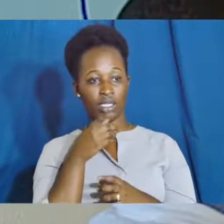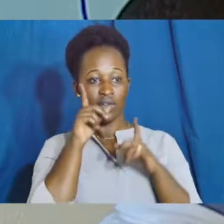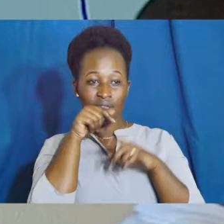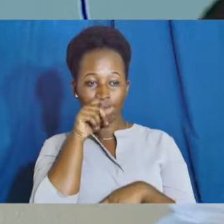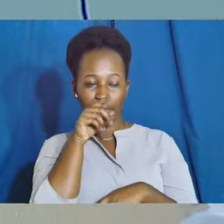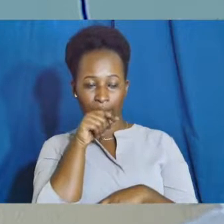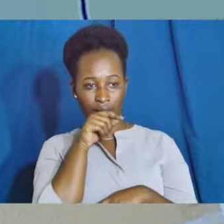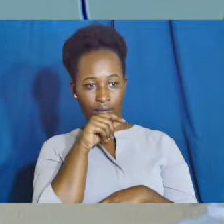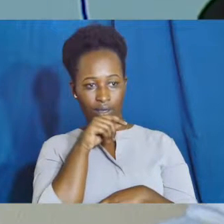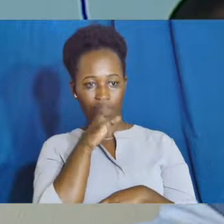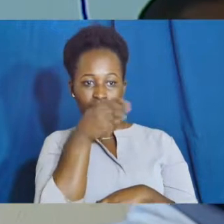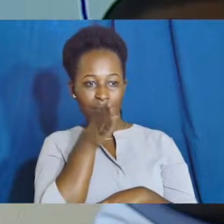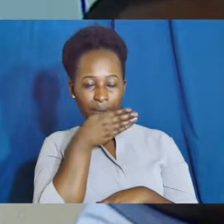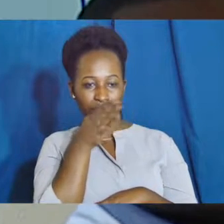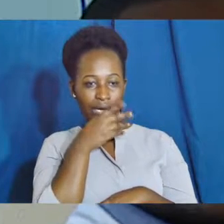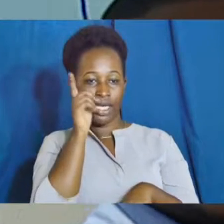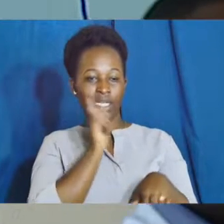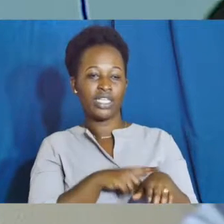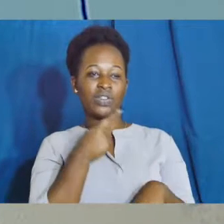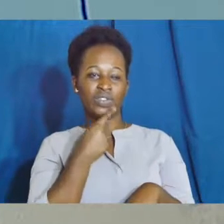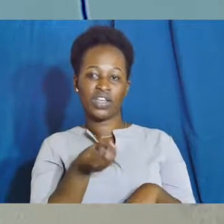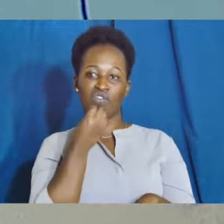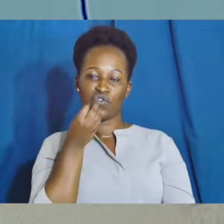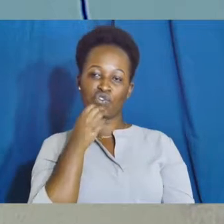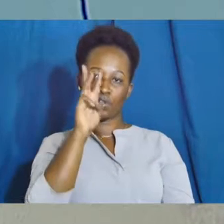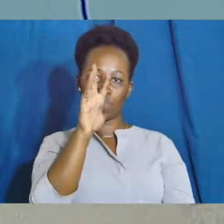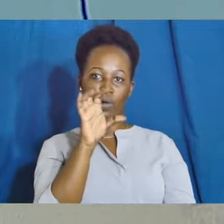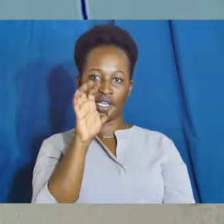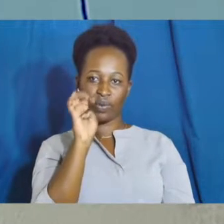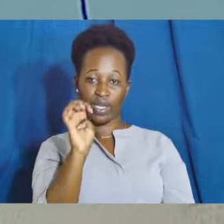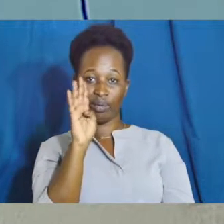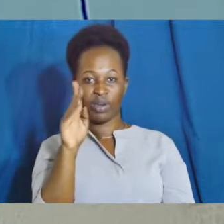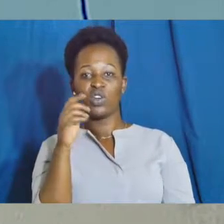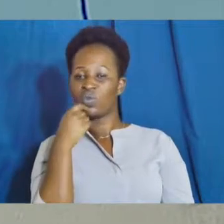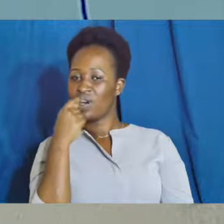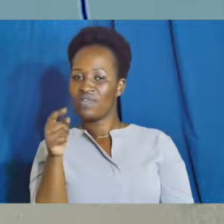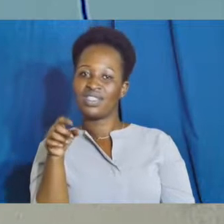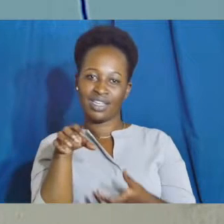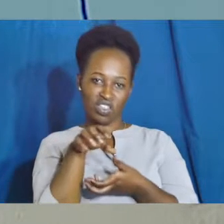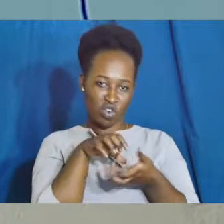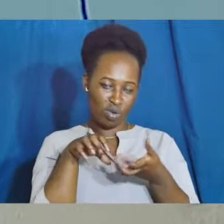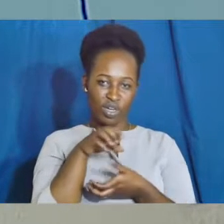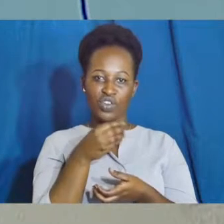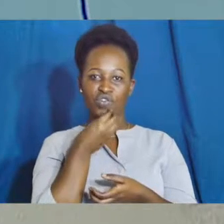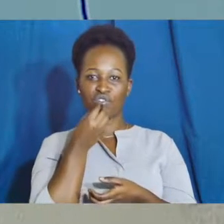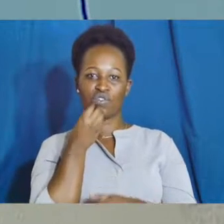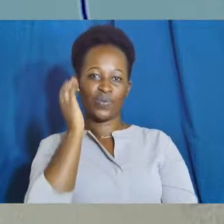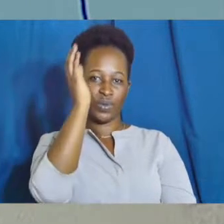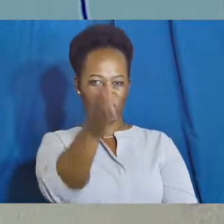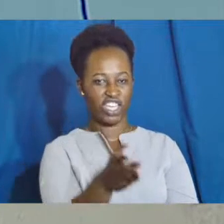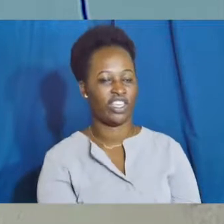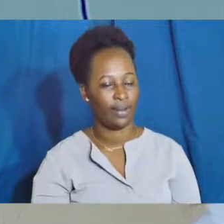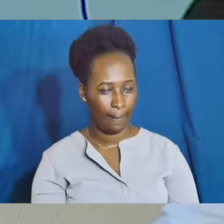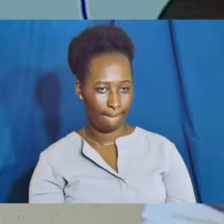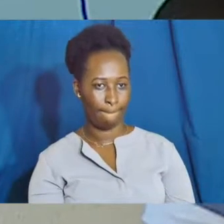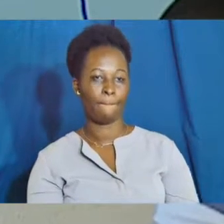Then, when it comes to food web, we say a food web is a complex food chain. It